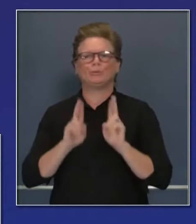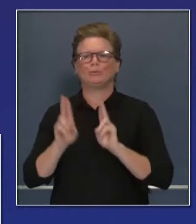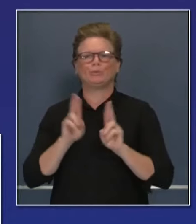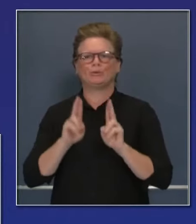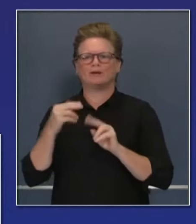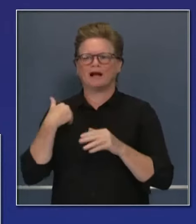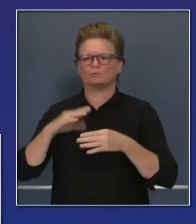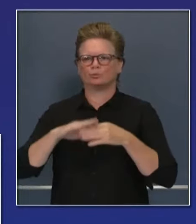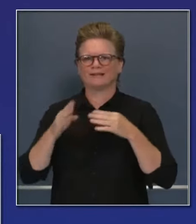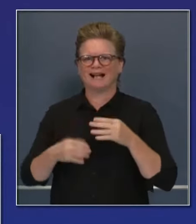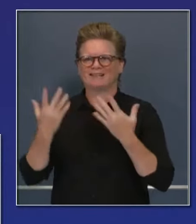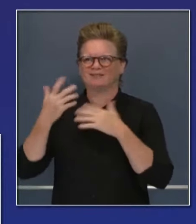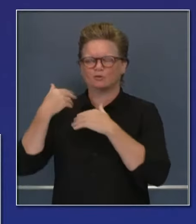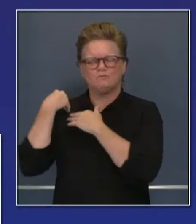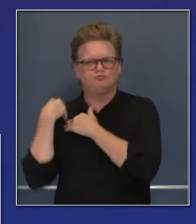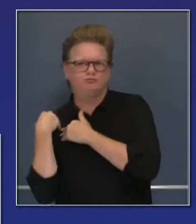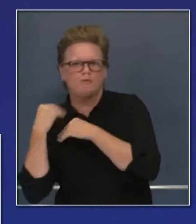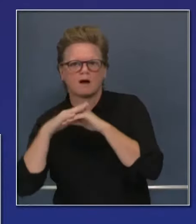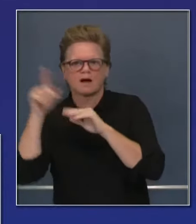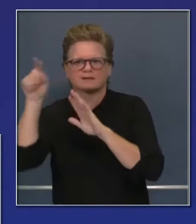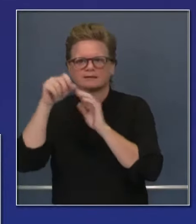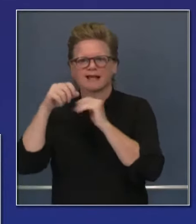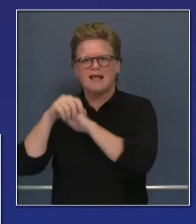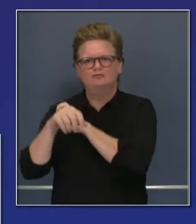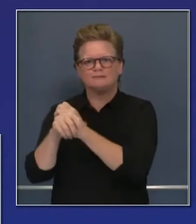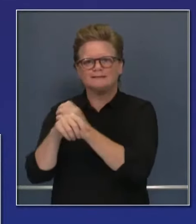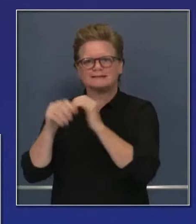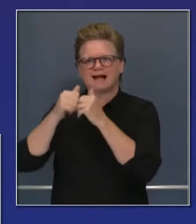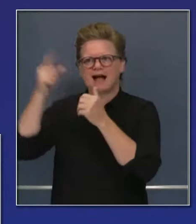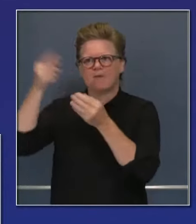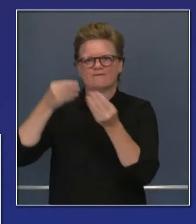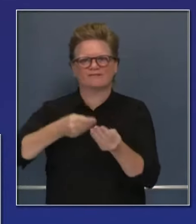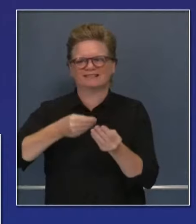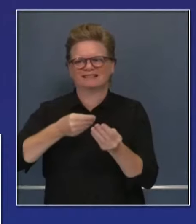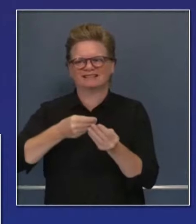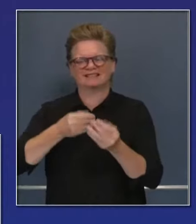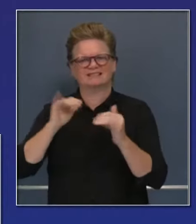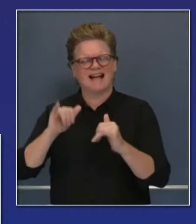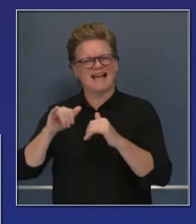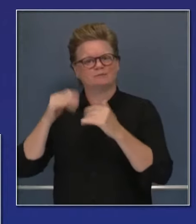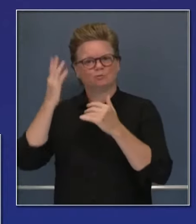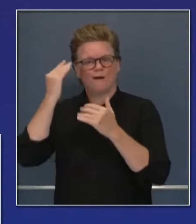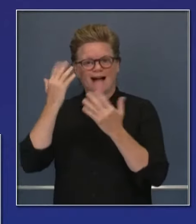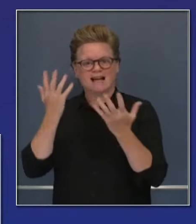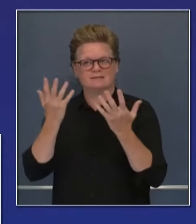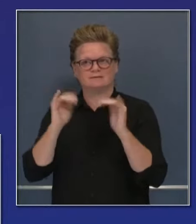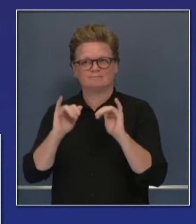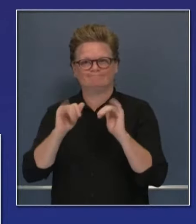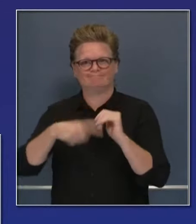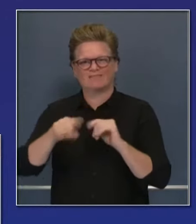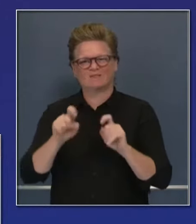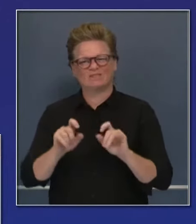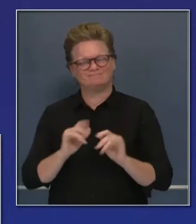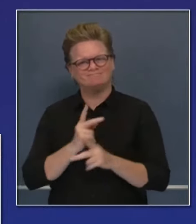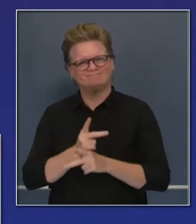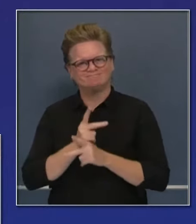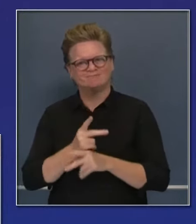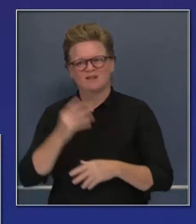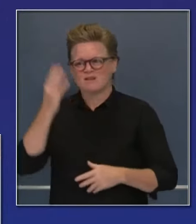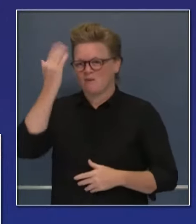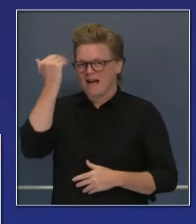this was an active weekend in every way, shape, or form. But within that activity, your actions, this weekend made